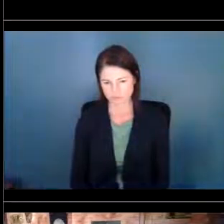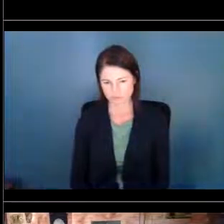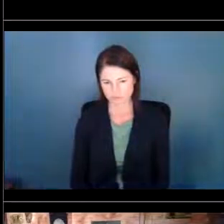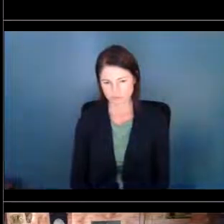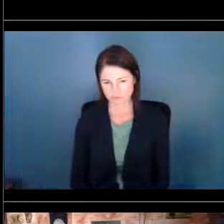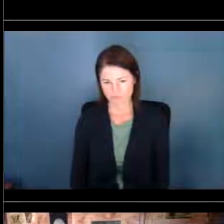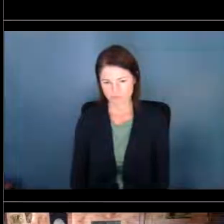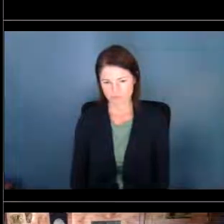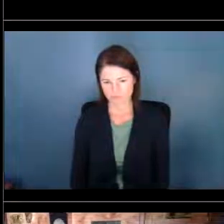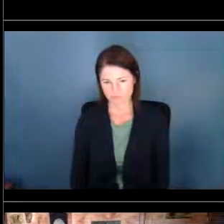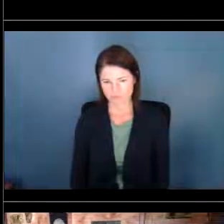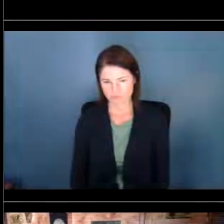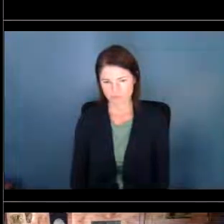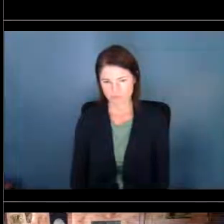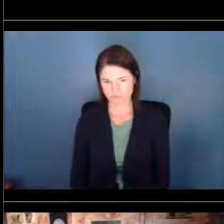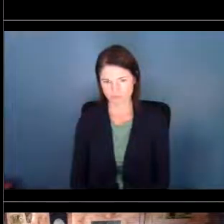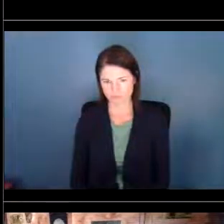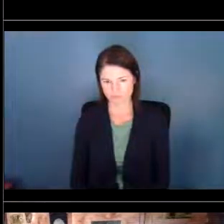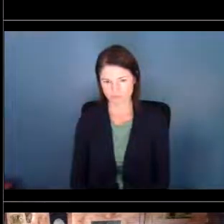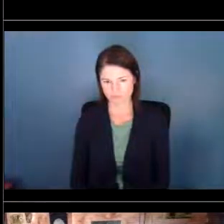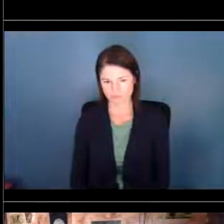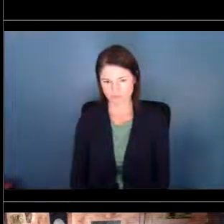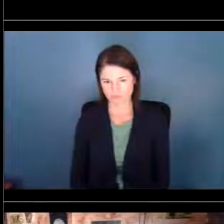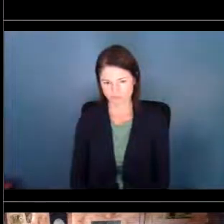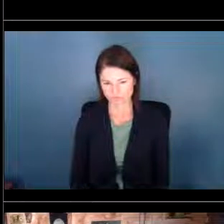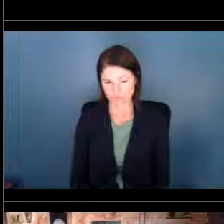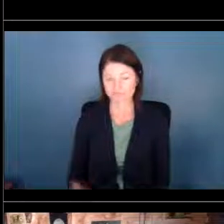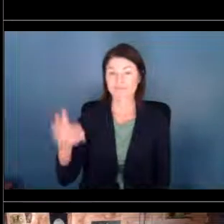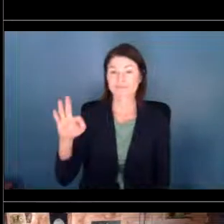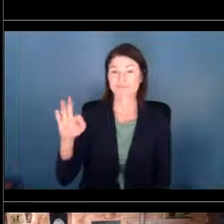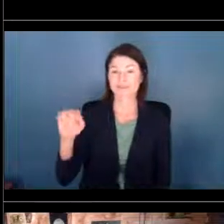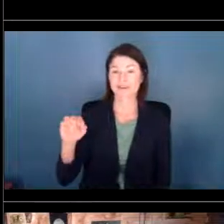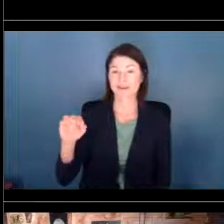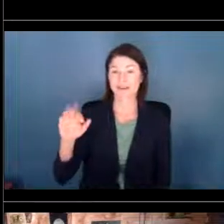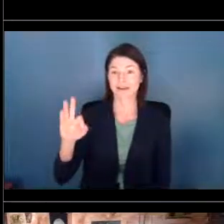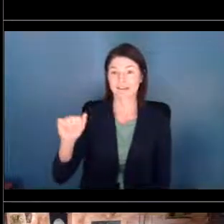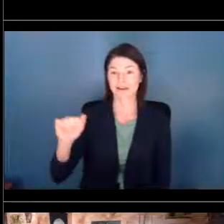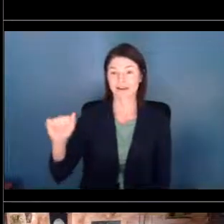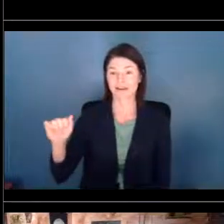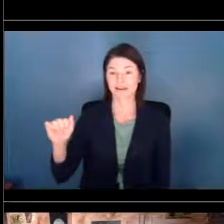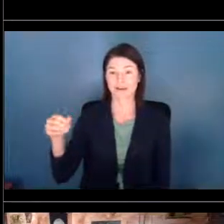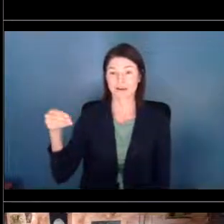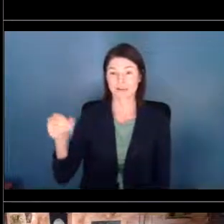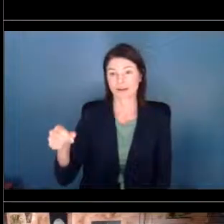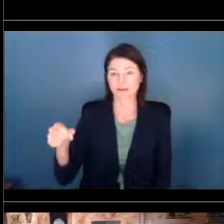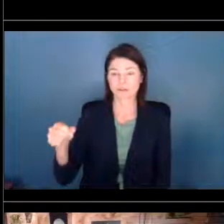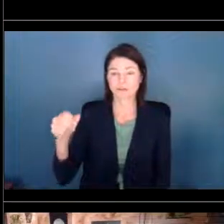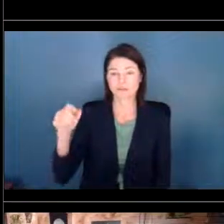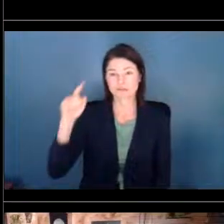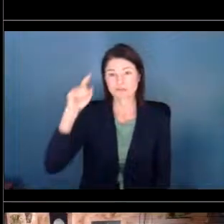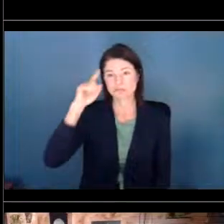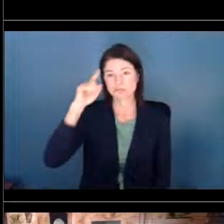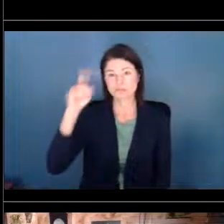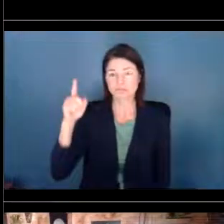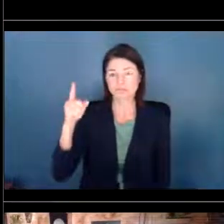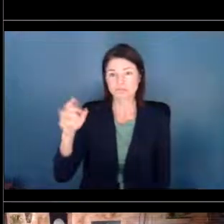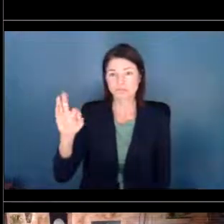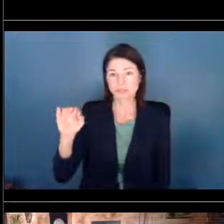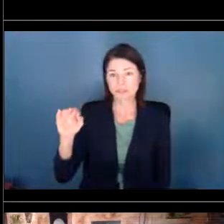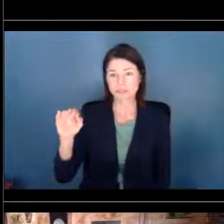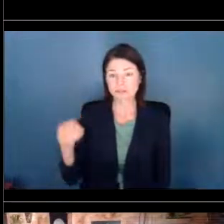bit more than 90 cents on the dollar, and we come up at the state or plus